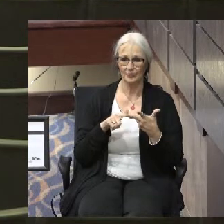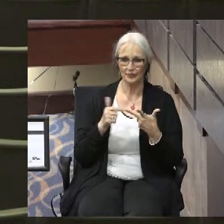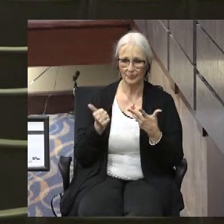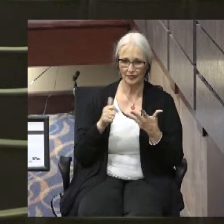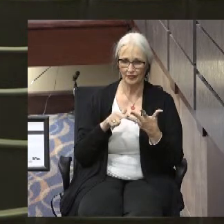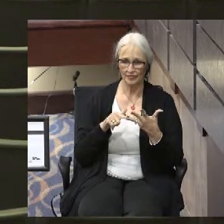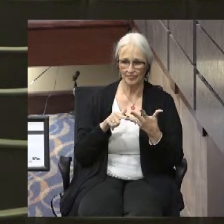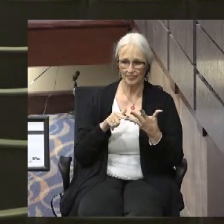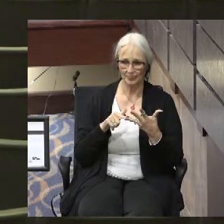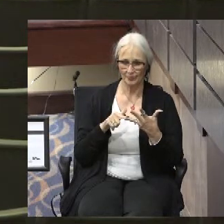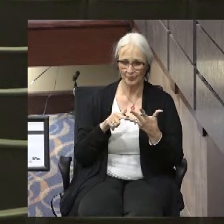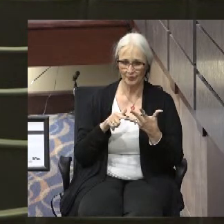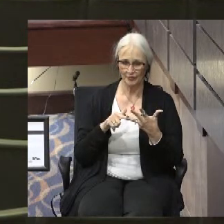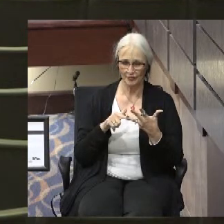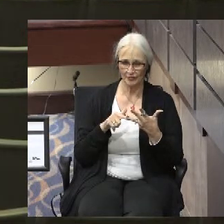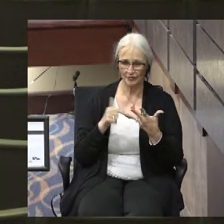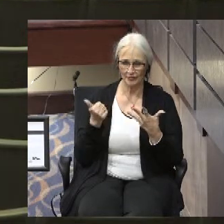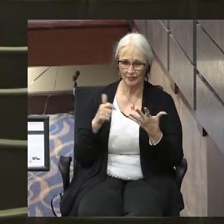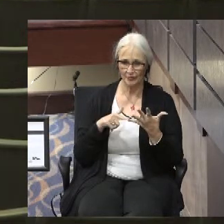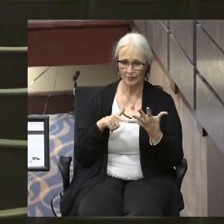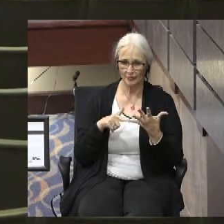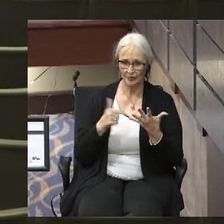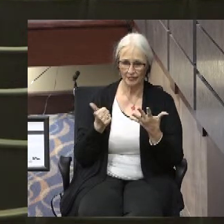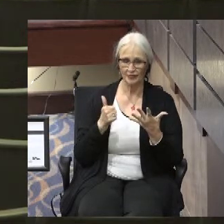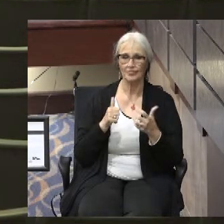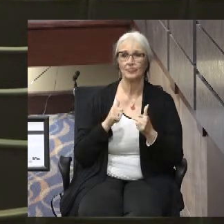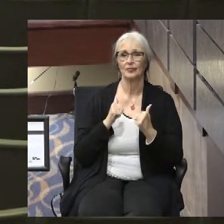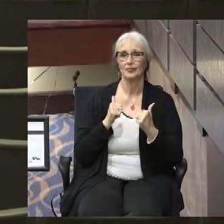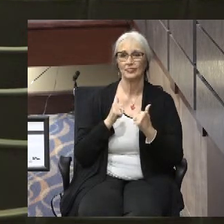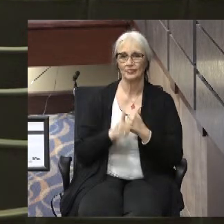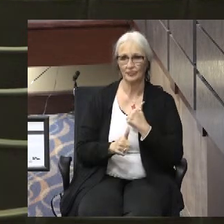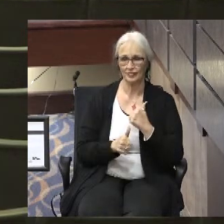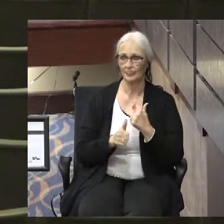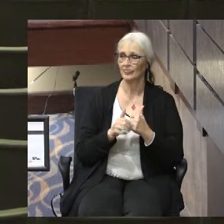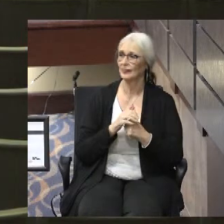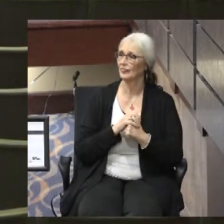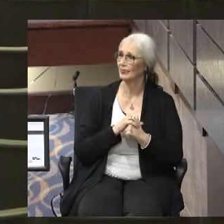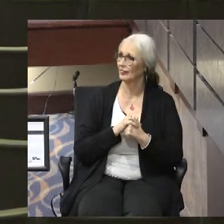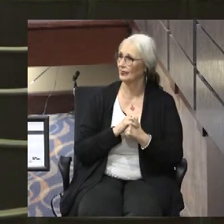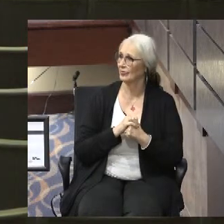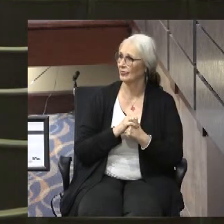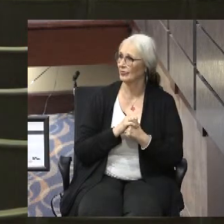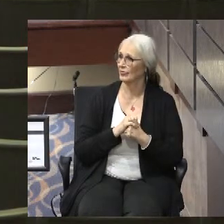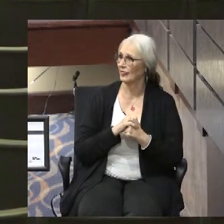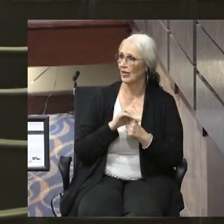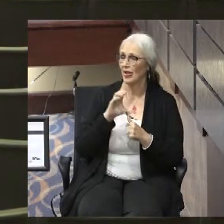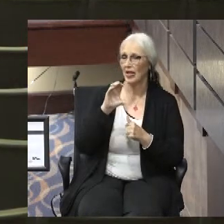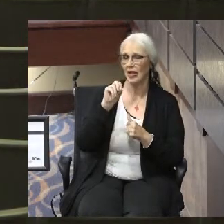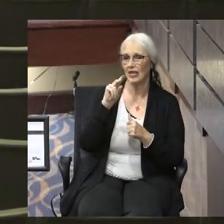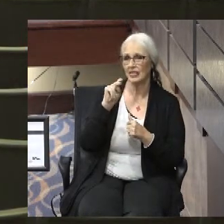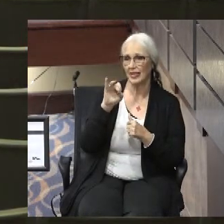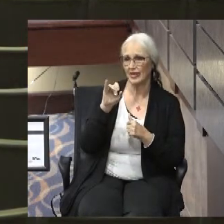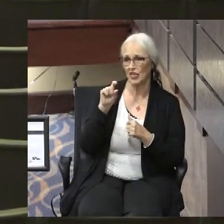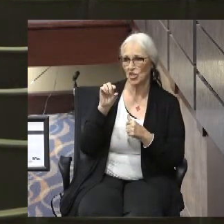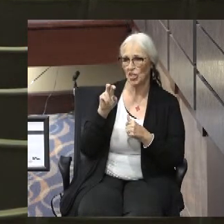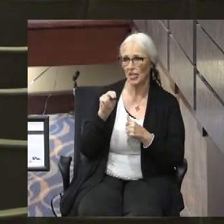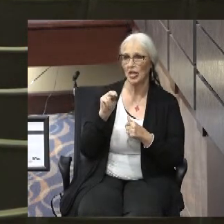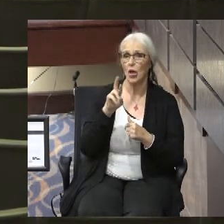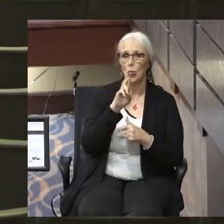Palmer? Holmes? Aye. Meek? Yes, that motion carries. Next is the consent agenda, which will include